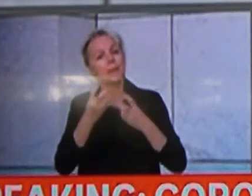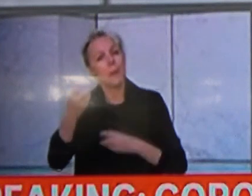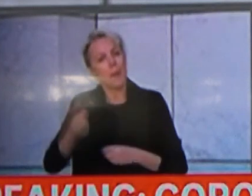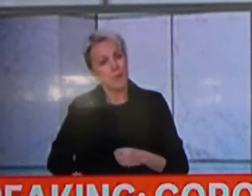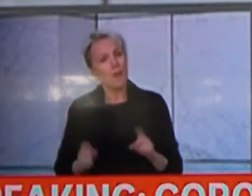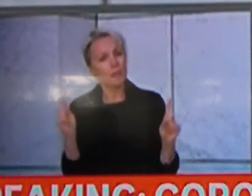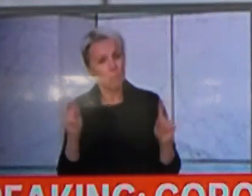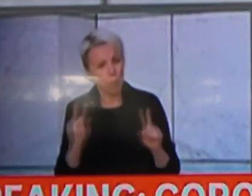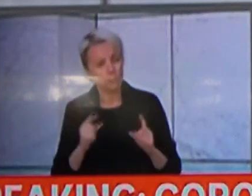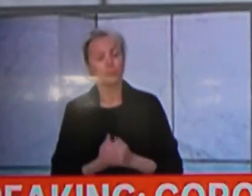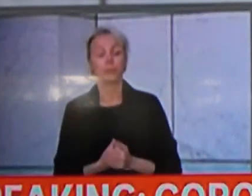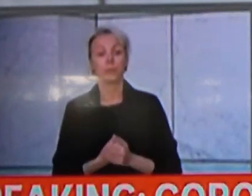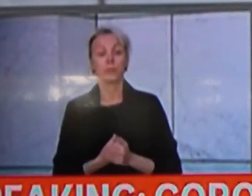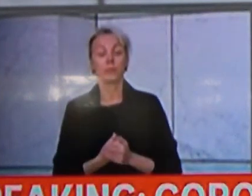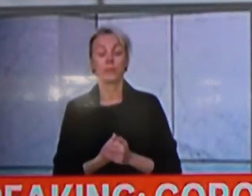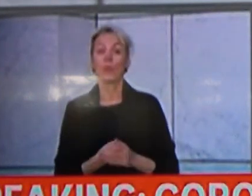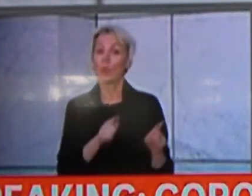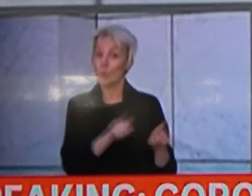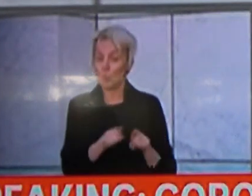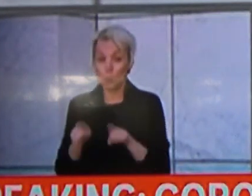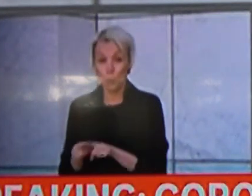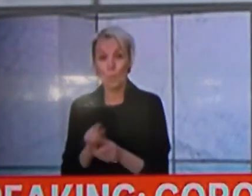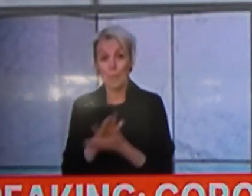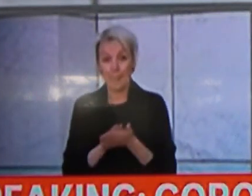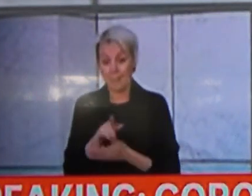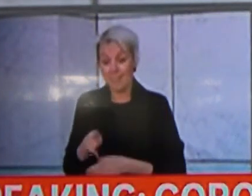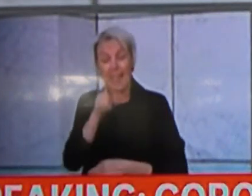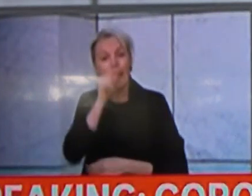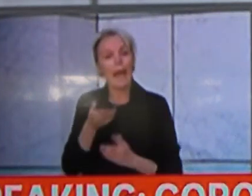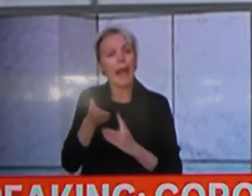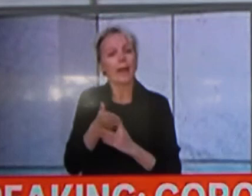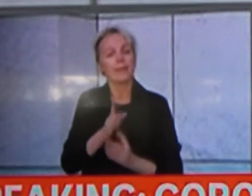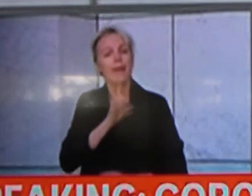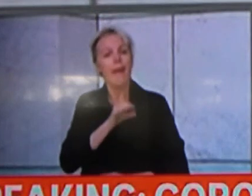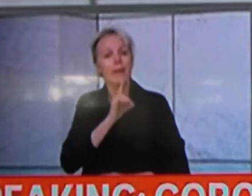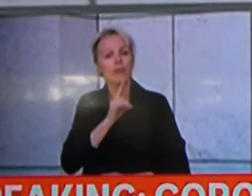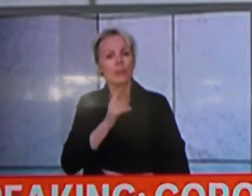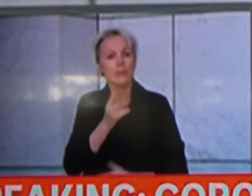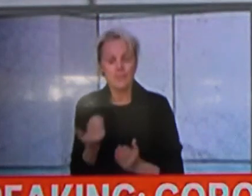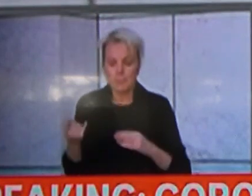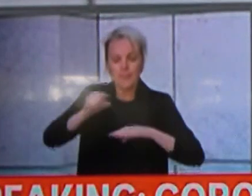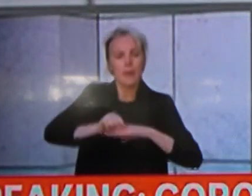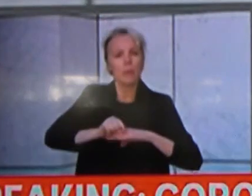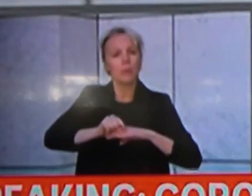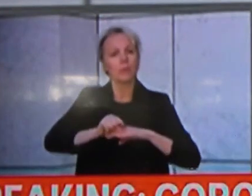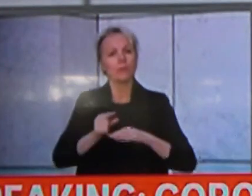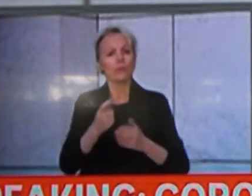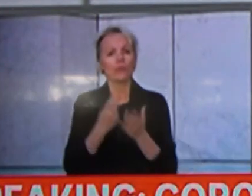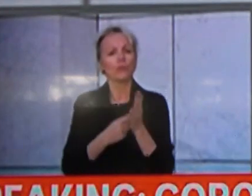to that, it also would enable them to access the energy supplement rates, the pharmaceutical allowance, the rent assistance, which is up to